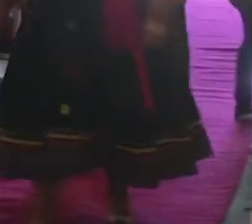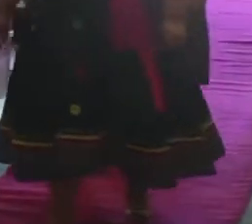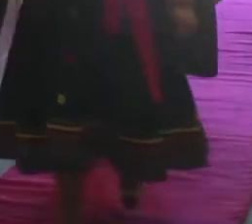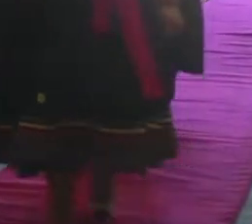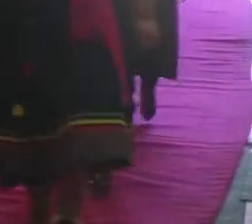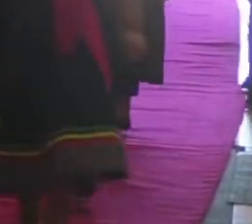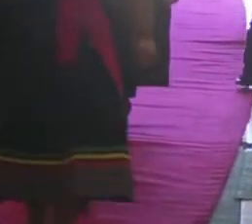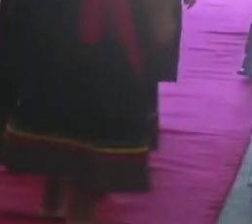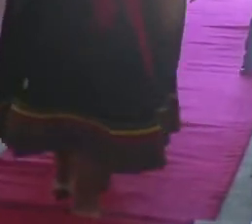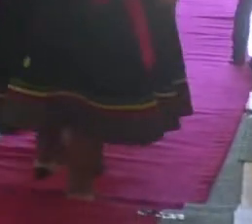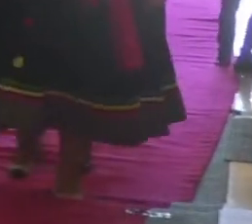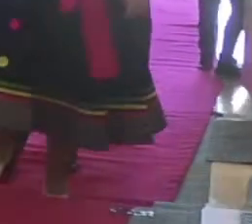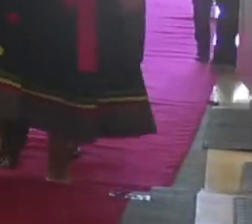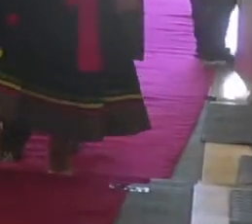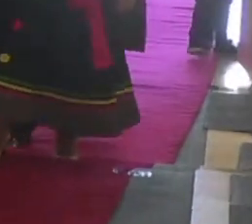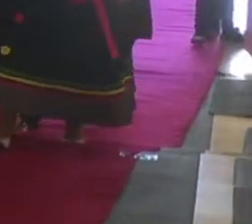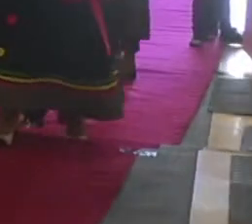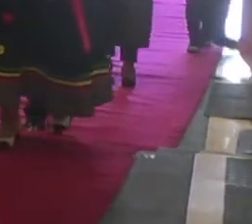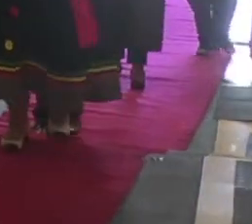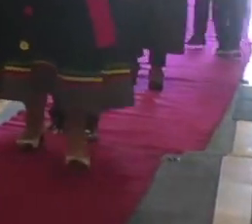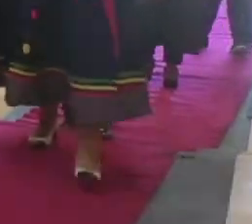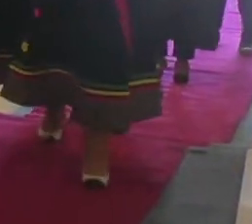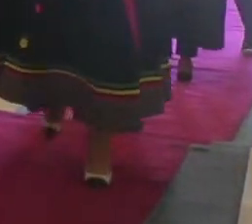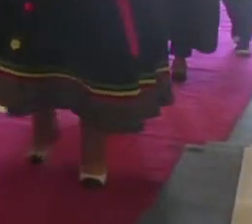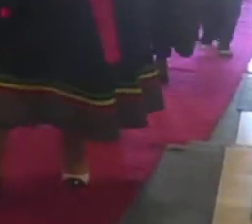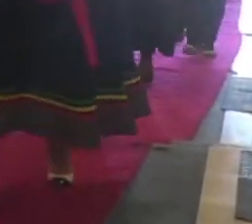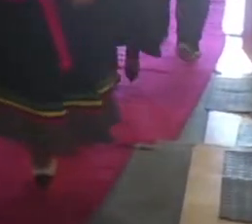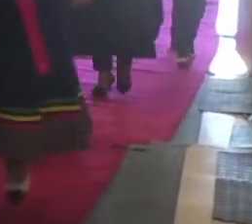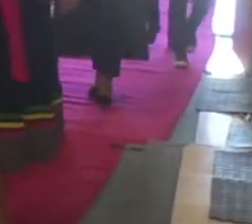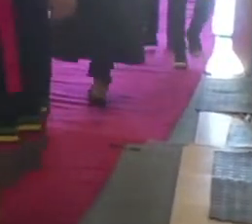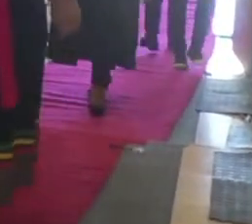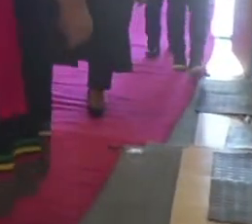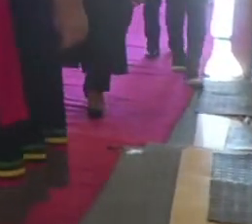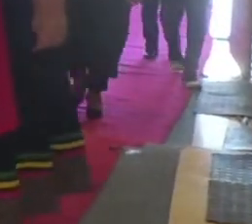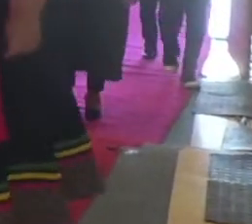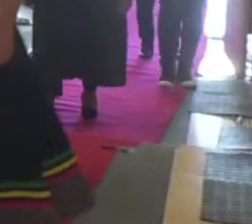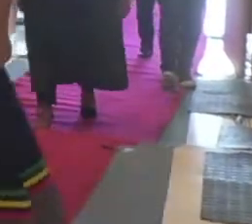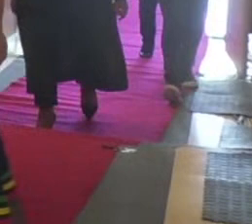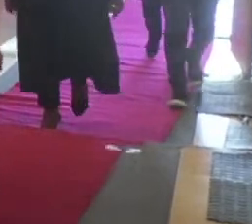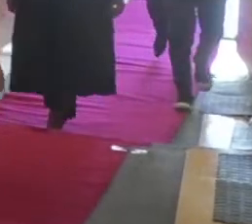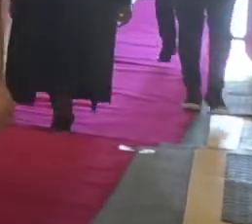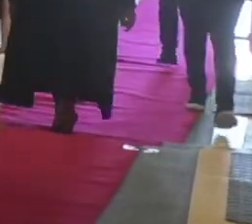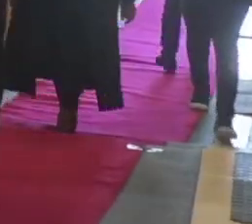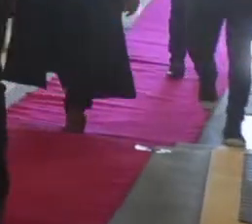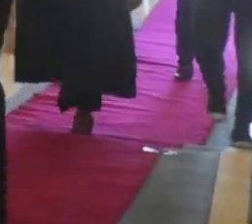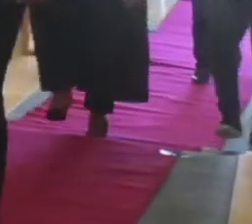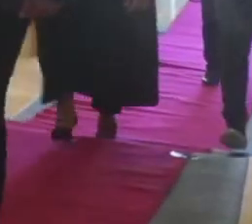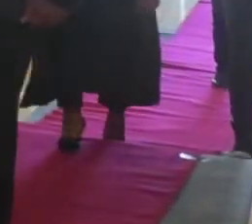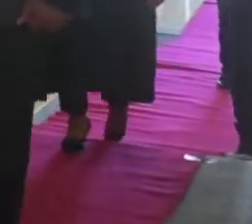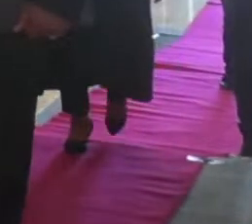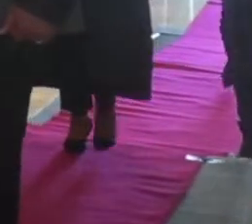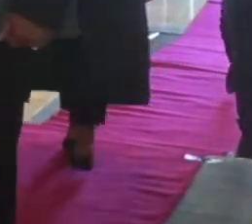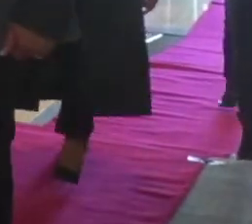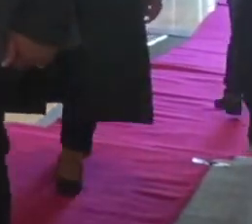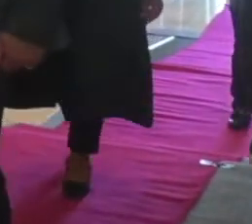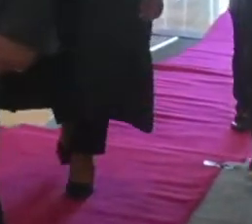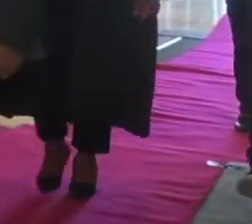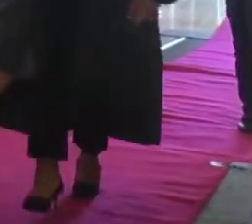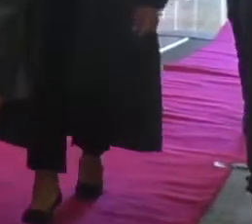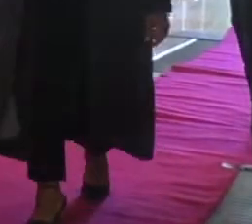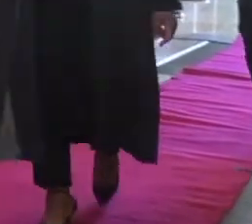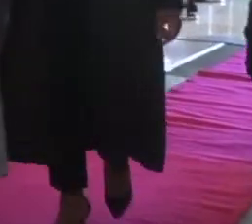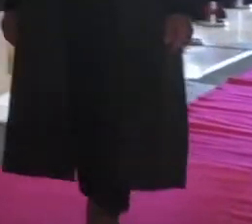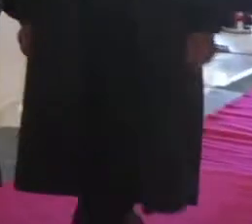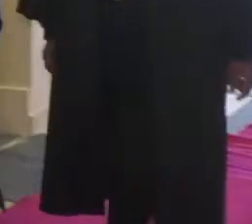Order, Madam Speaker. and the premier of the province of the